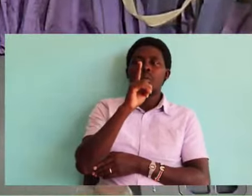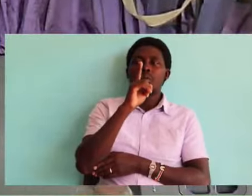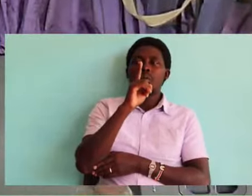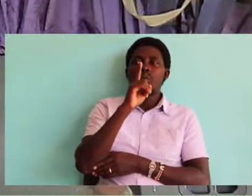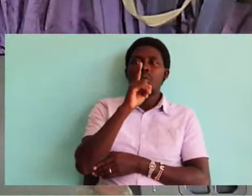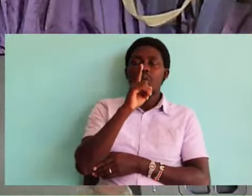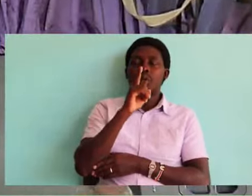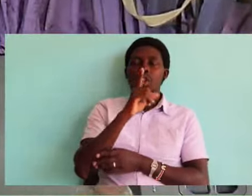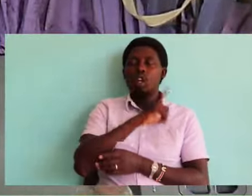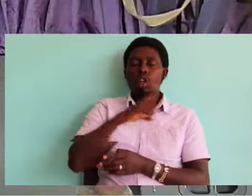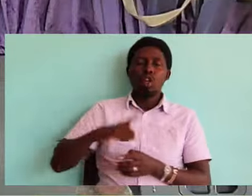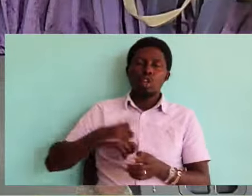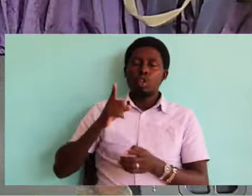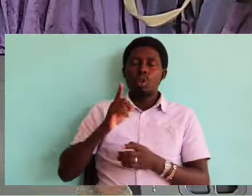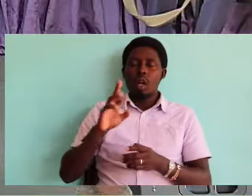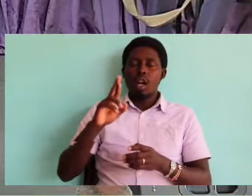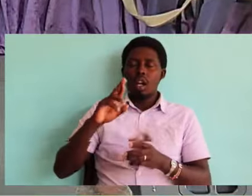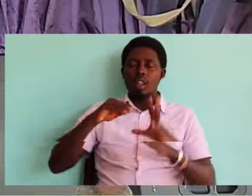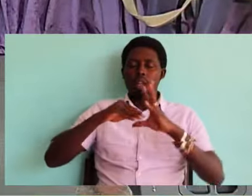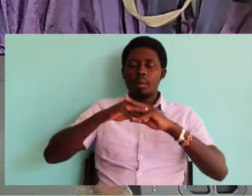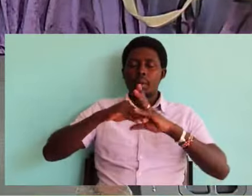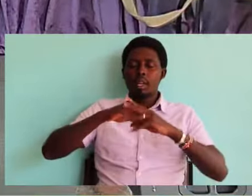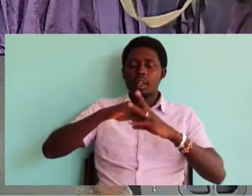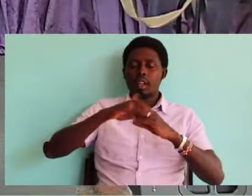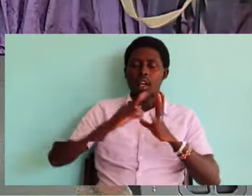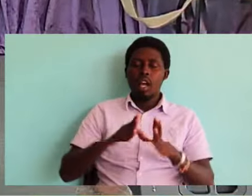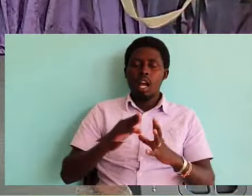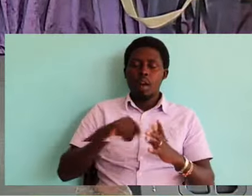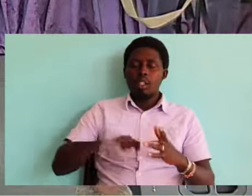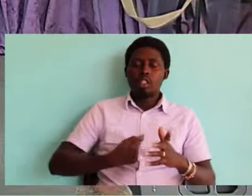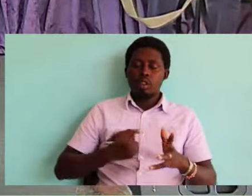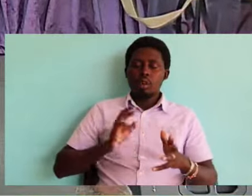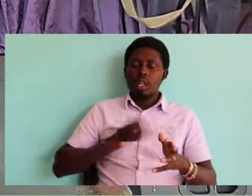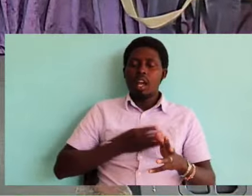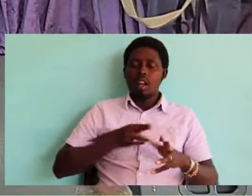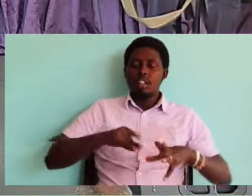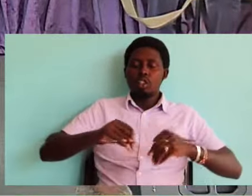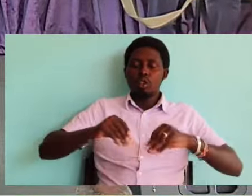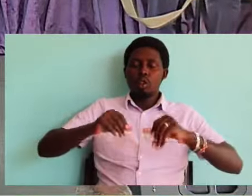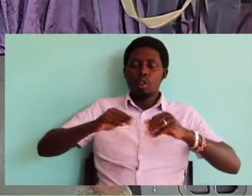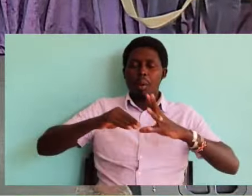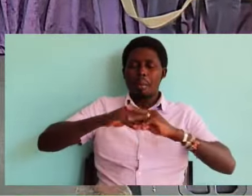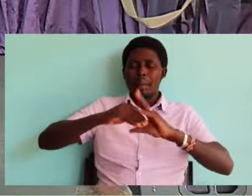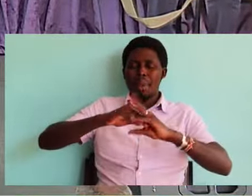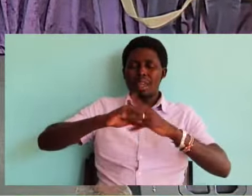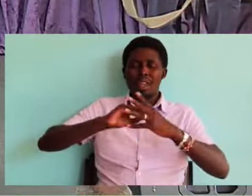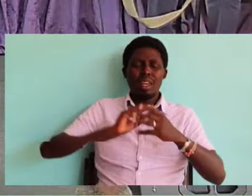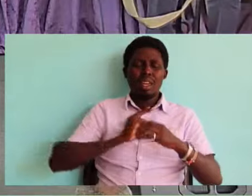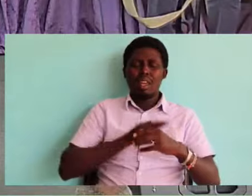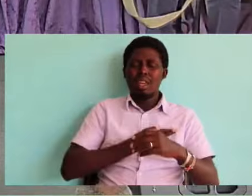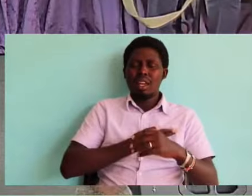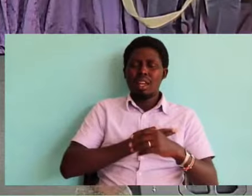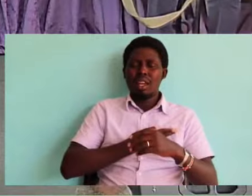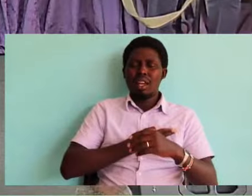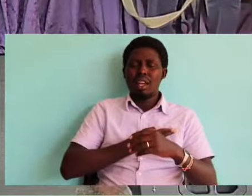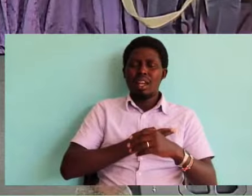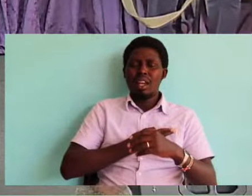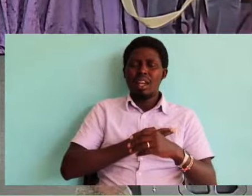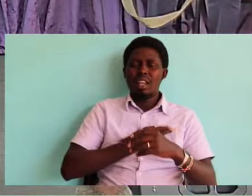Lord, you are the potter, we are the clay, molders and makers. This is what we